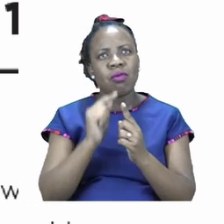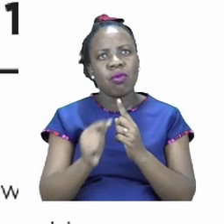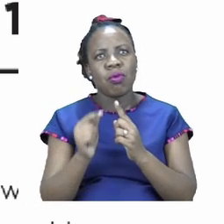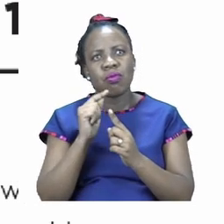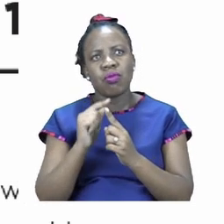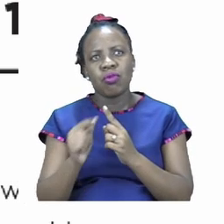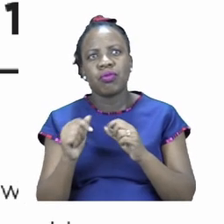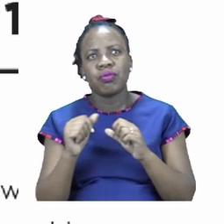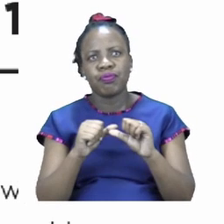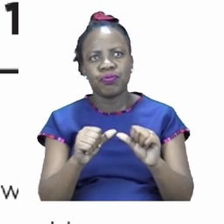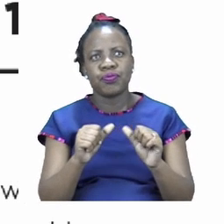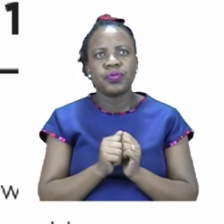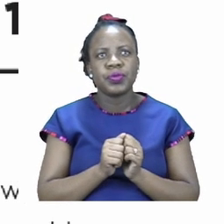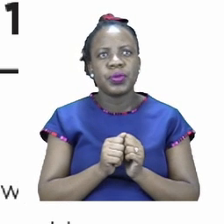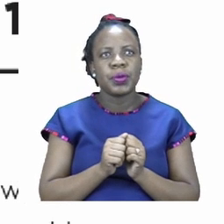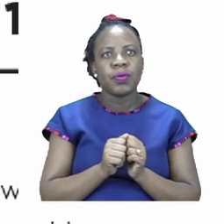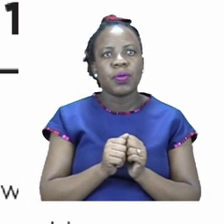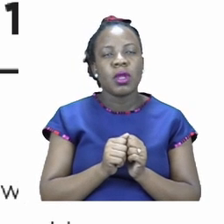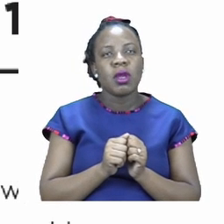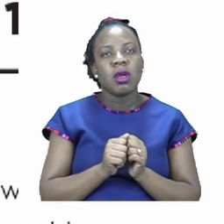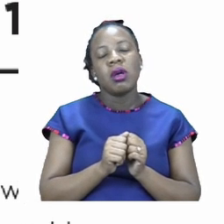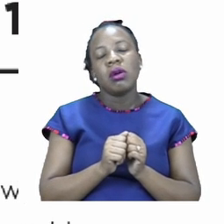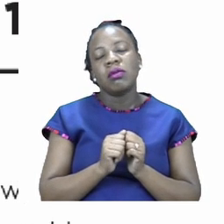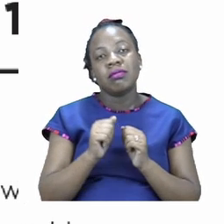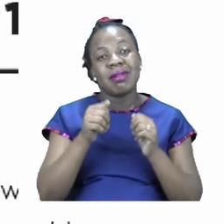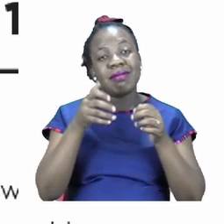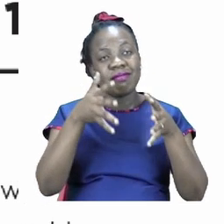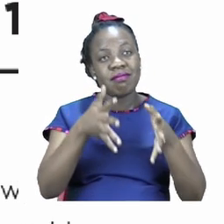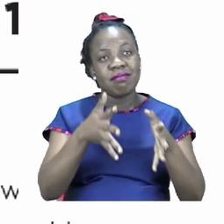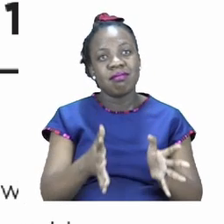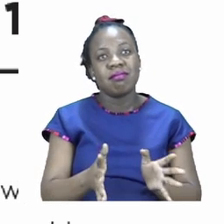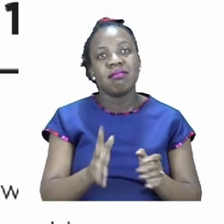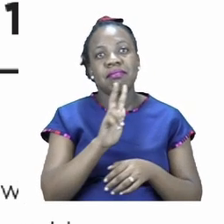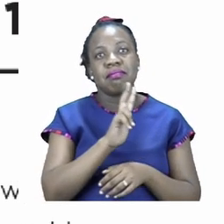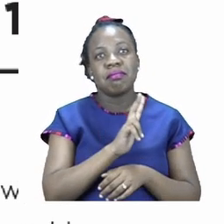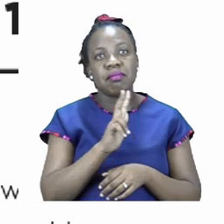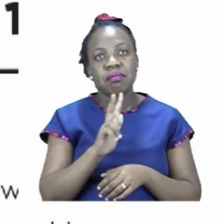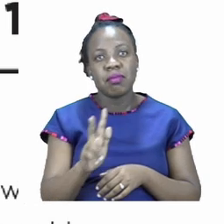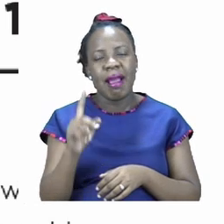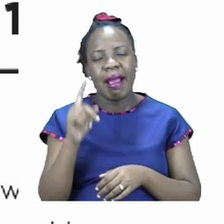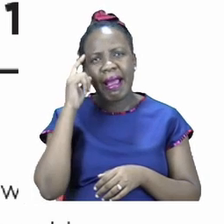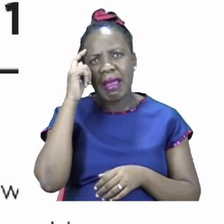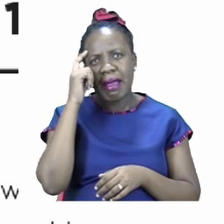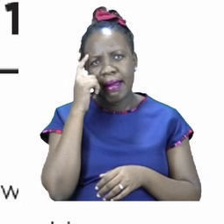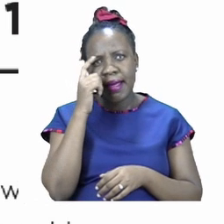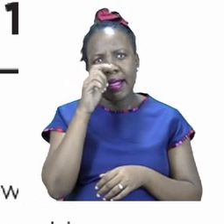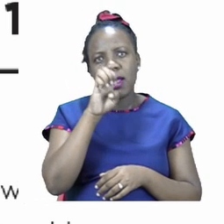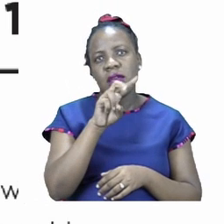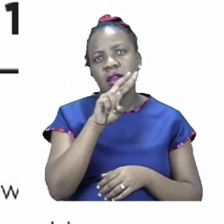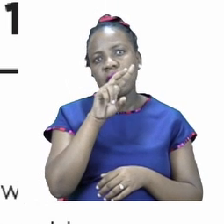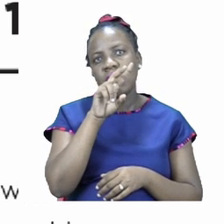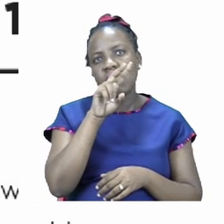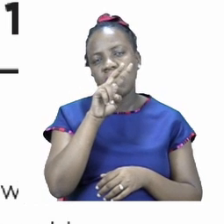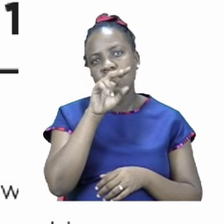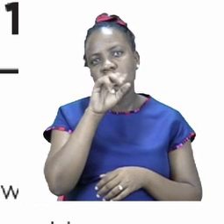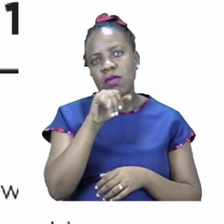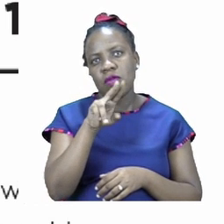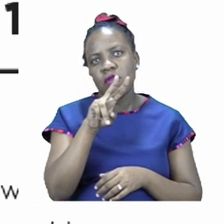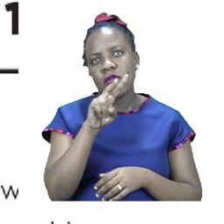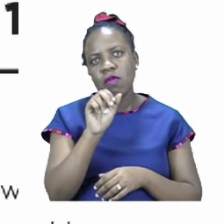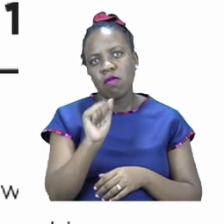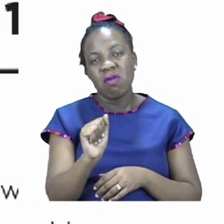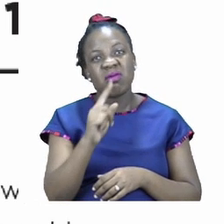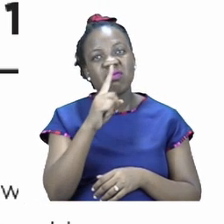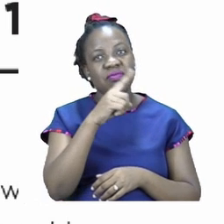to adapt to the weather conditions. So this was our comprehension, boys and girls, and